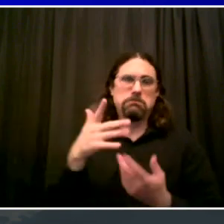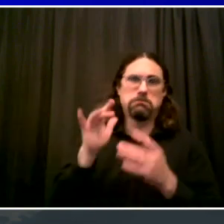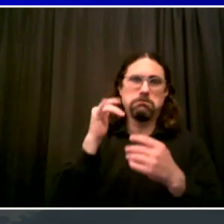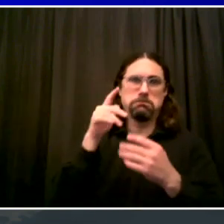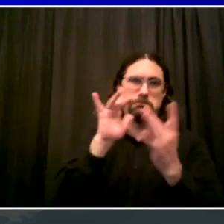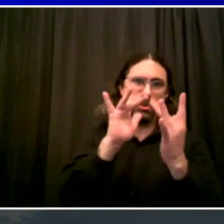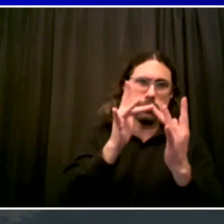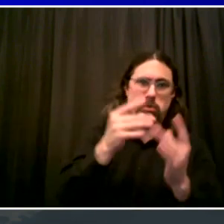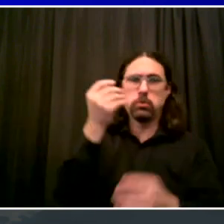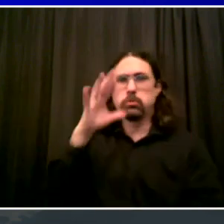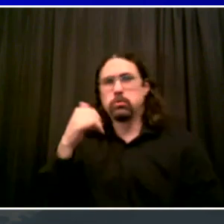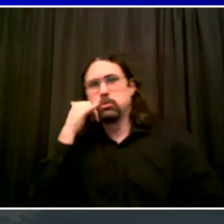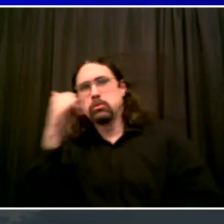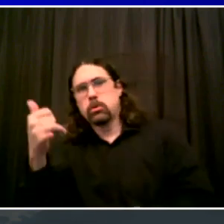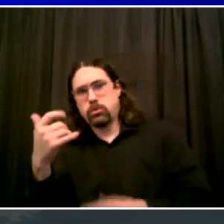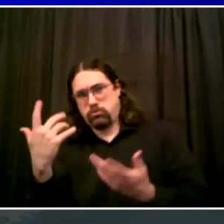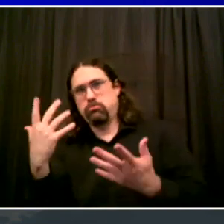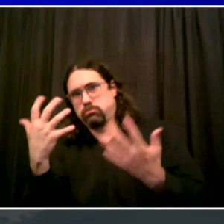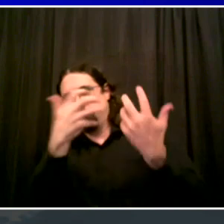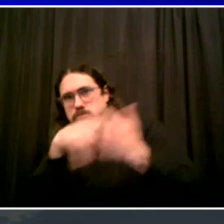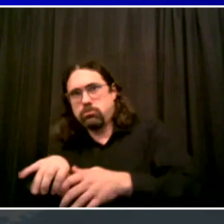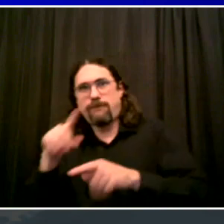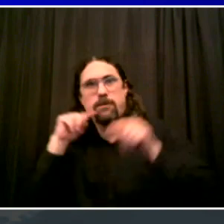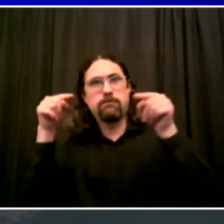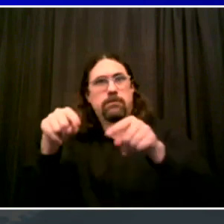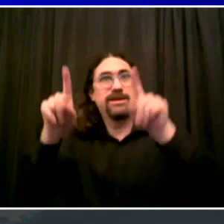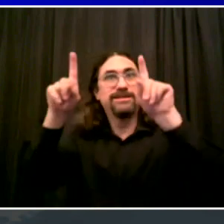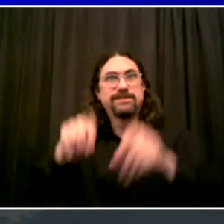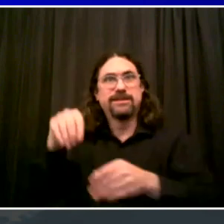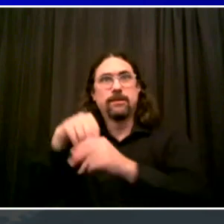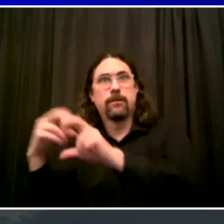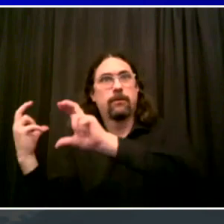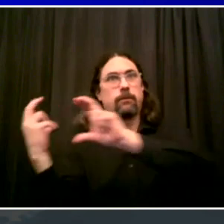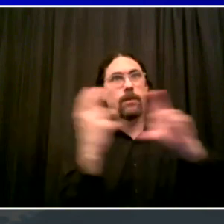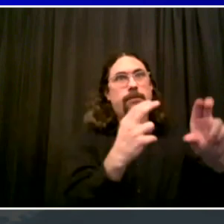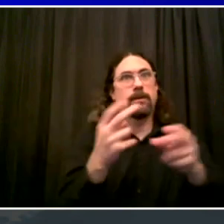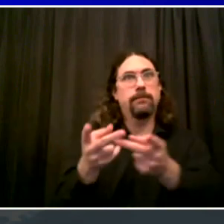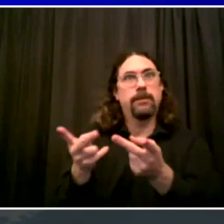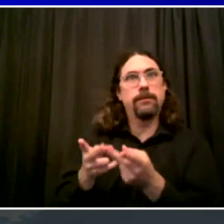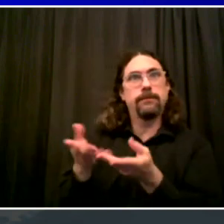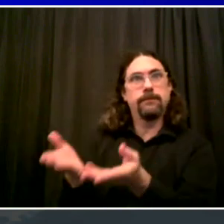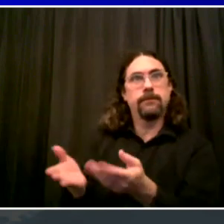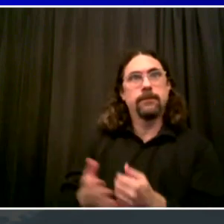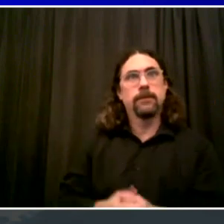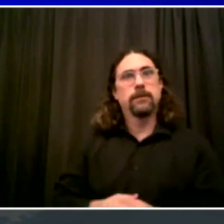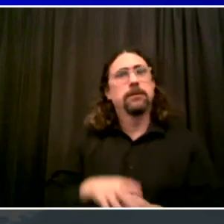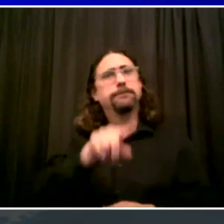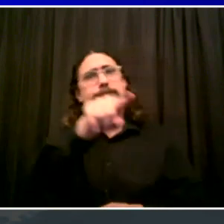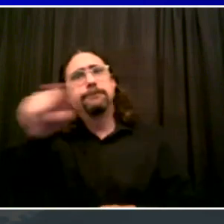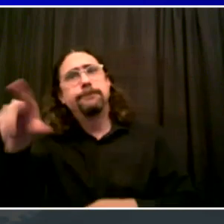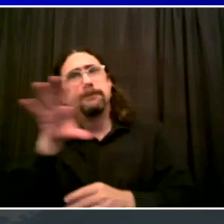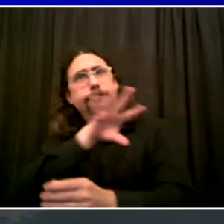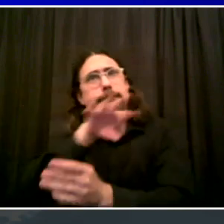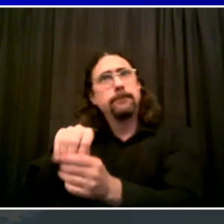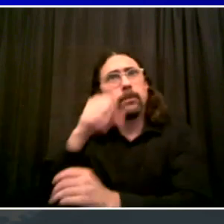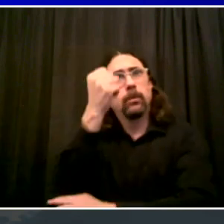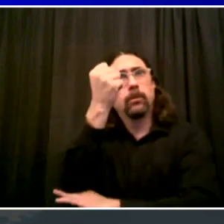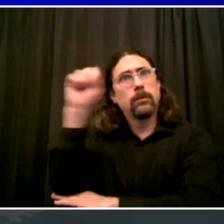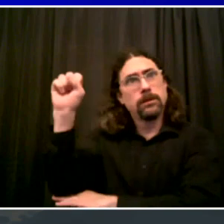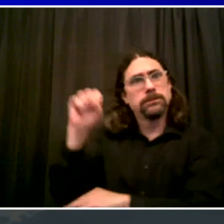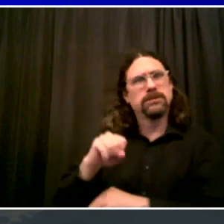want to strongly urge you to get tested. It has been a real concern that people have gathered in close